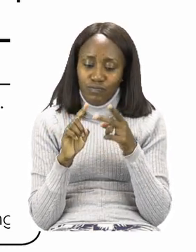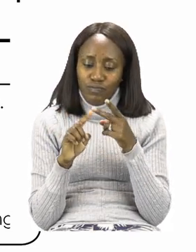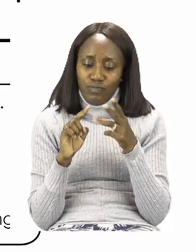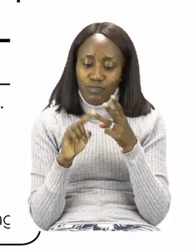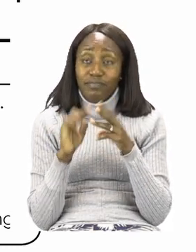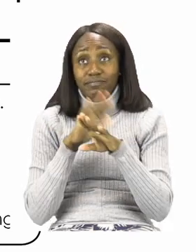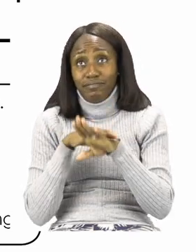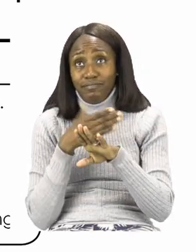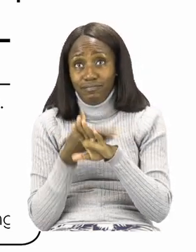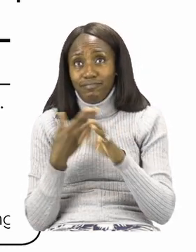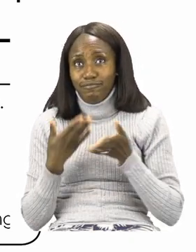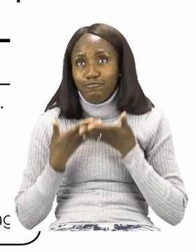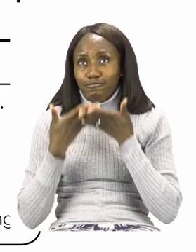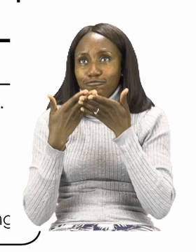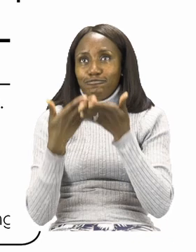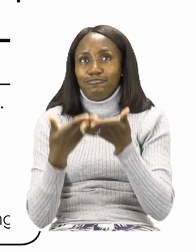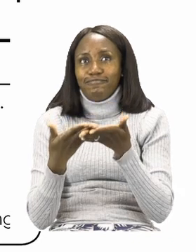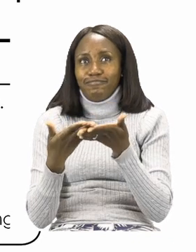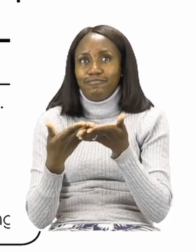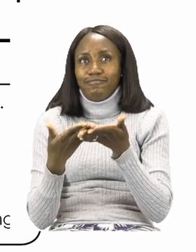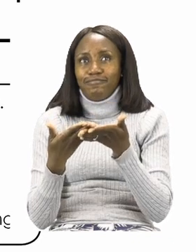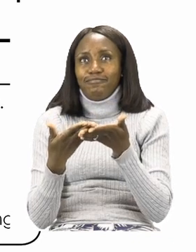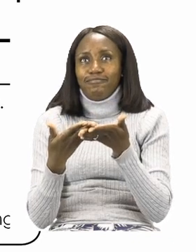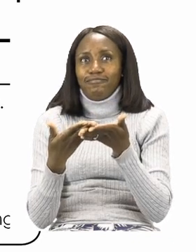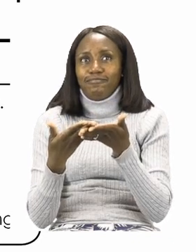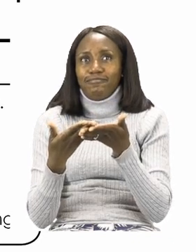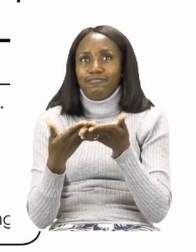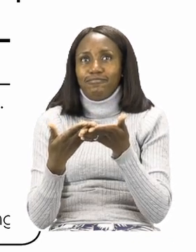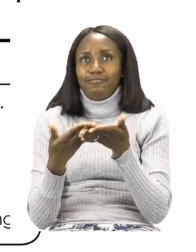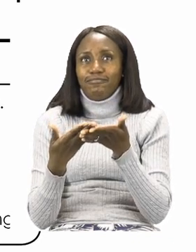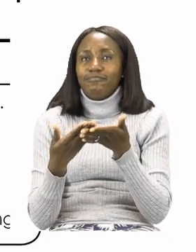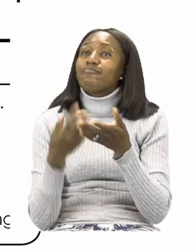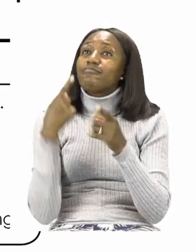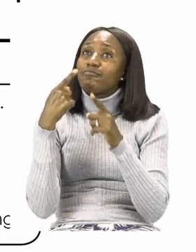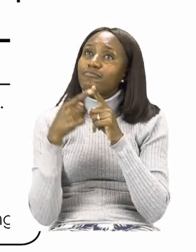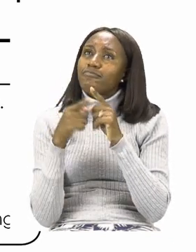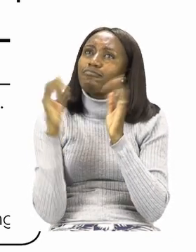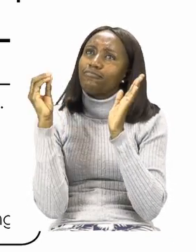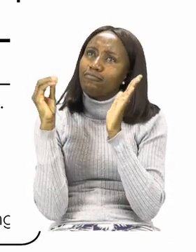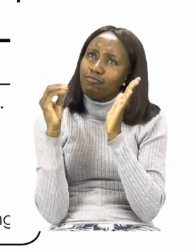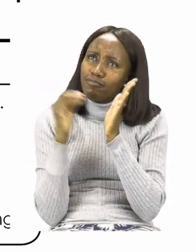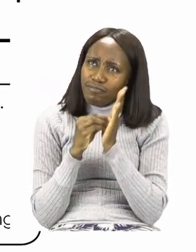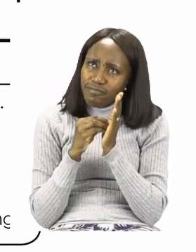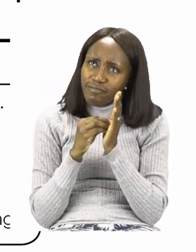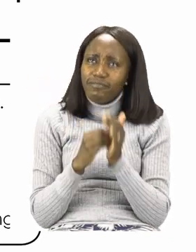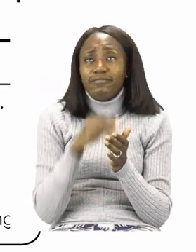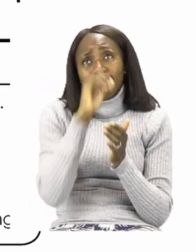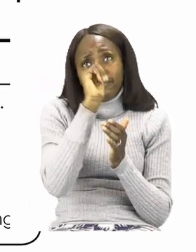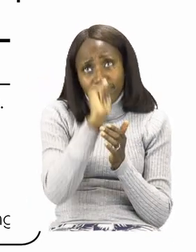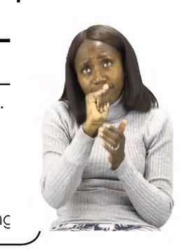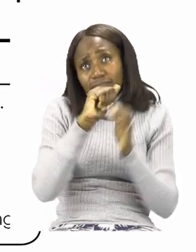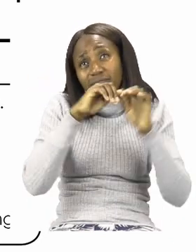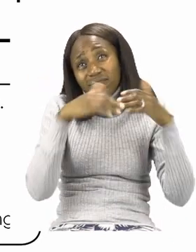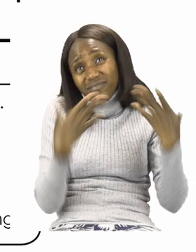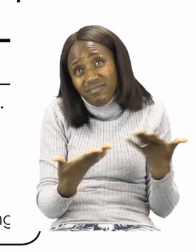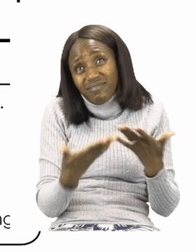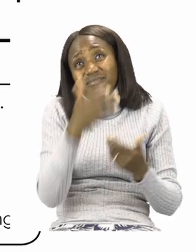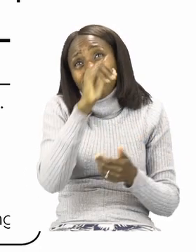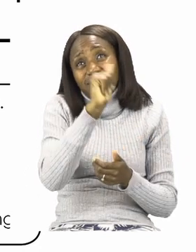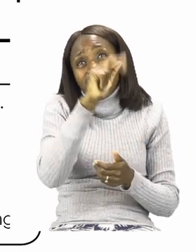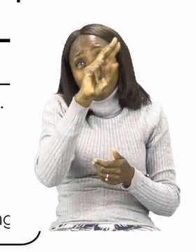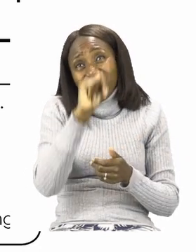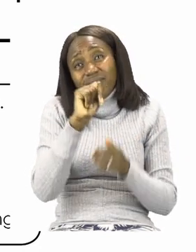examples with you. In the activity, it says, fill in the blanks with an